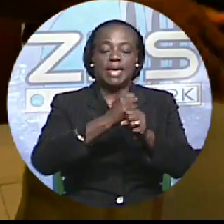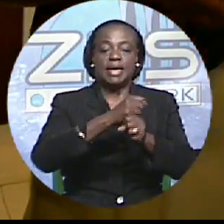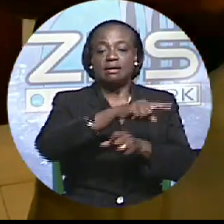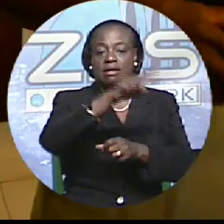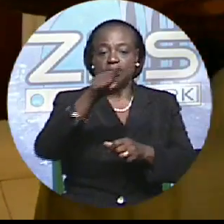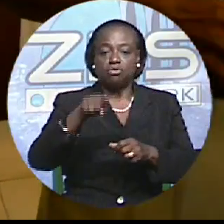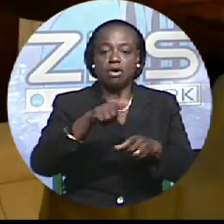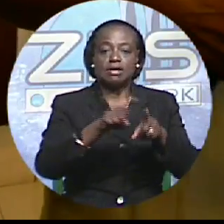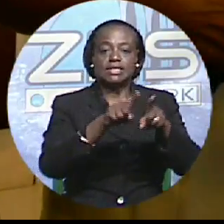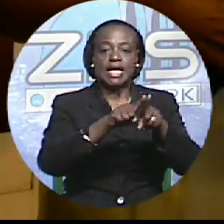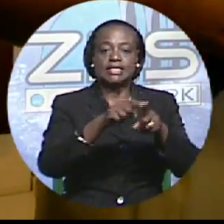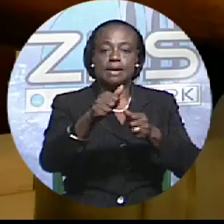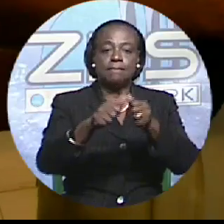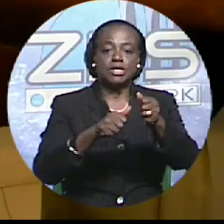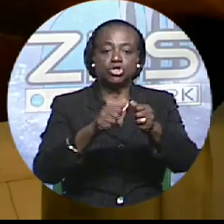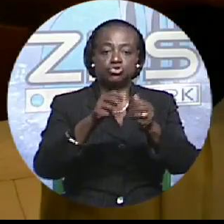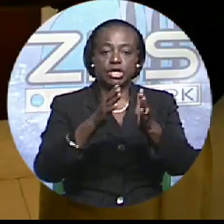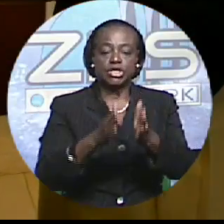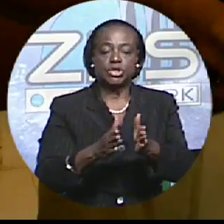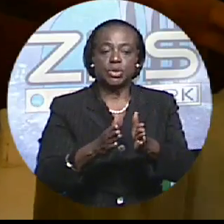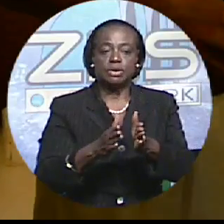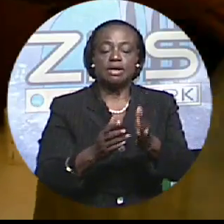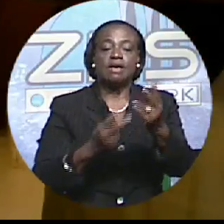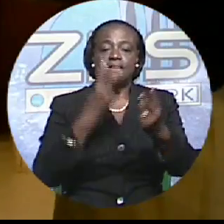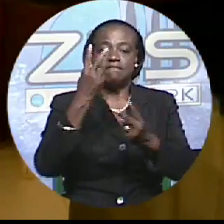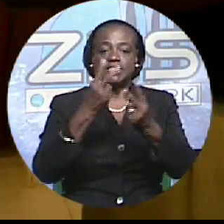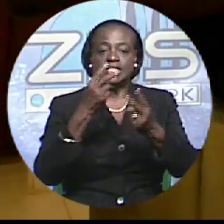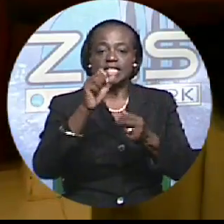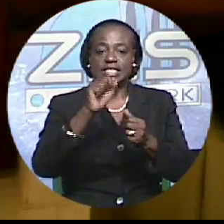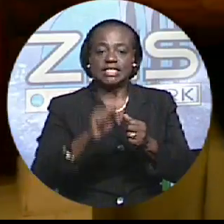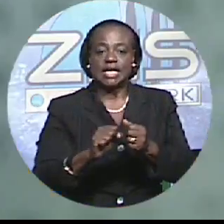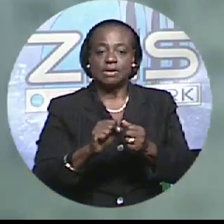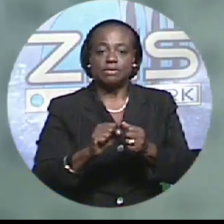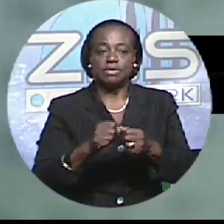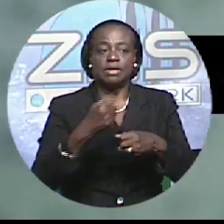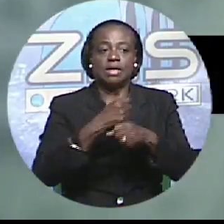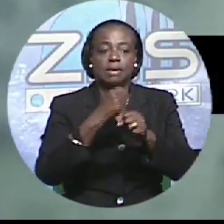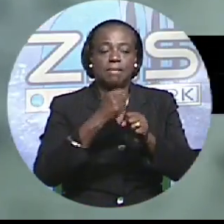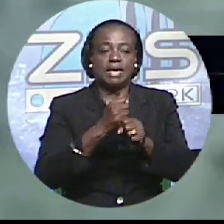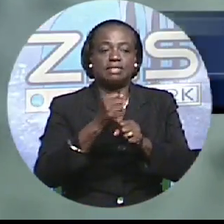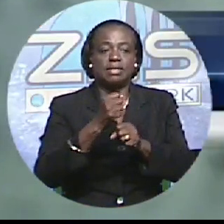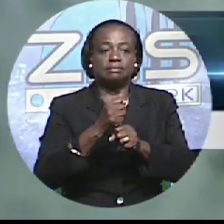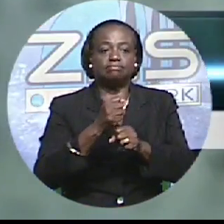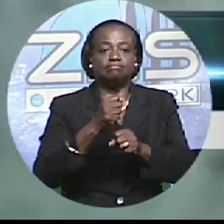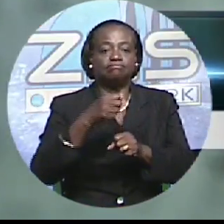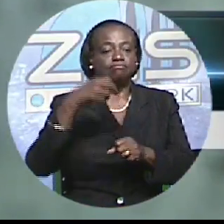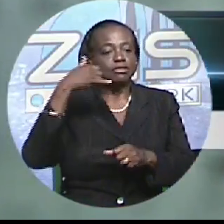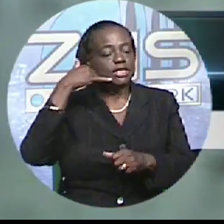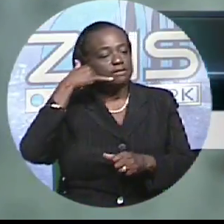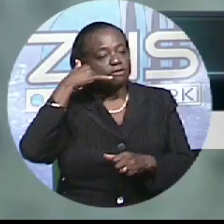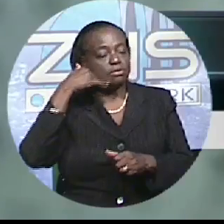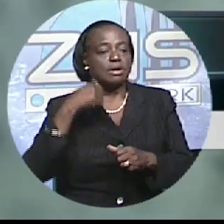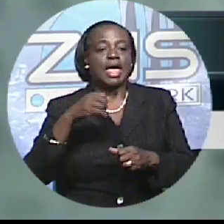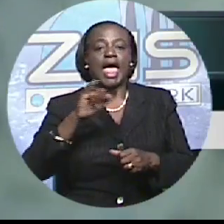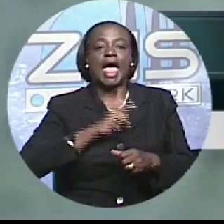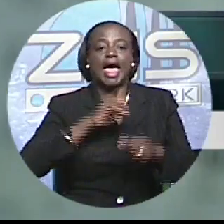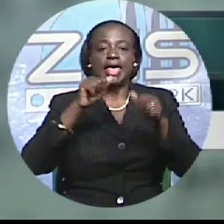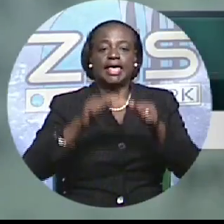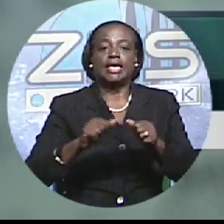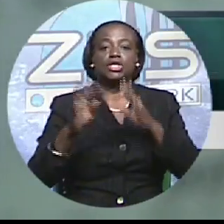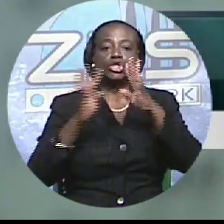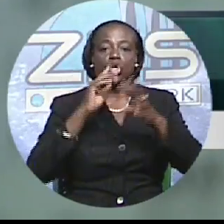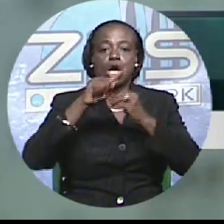administrator and has witnessed the South make the telecommunications transition. I can only speak from my growing up in Cat